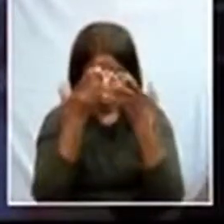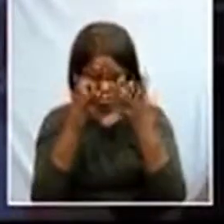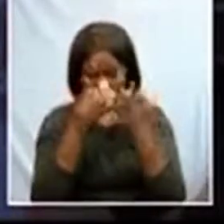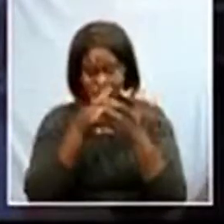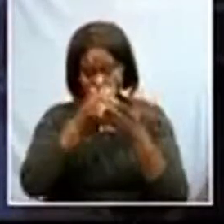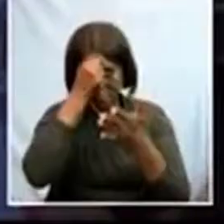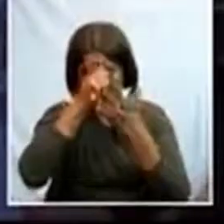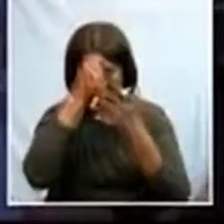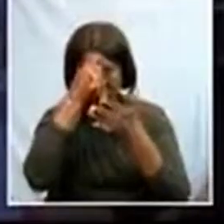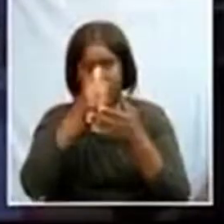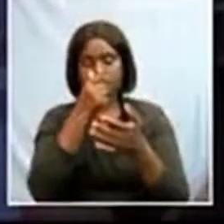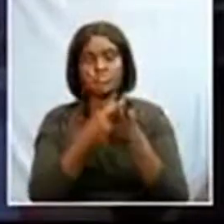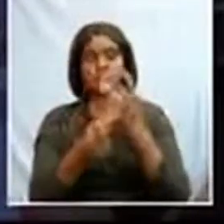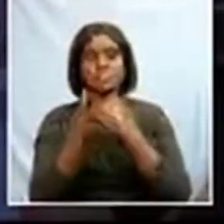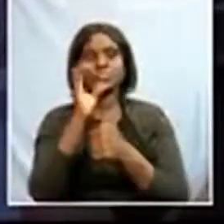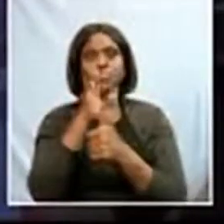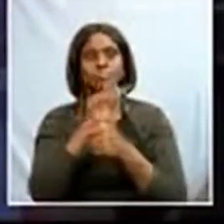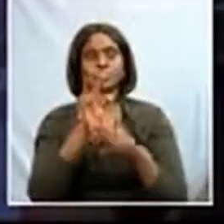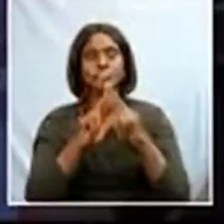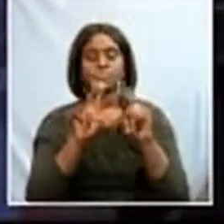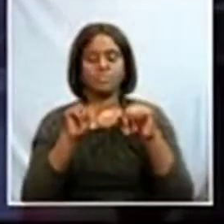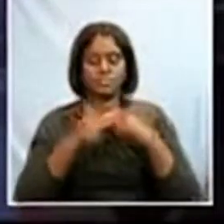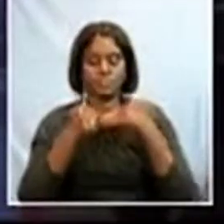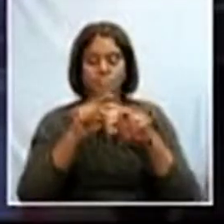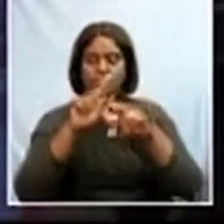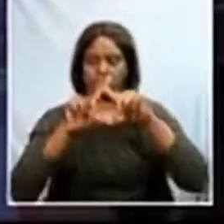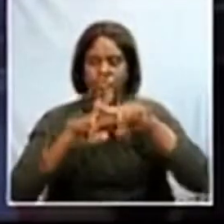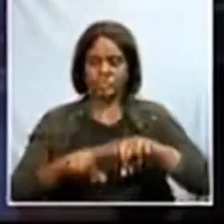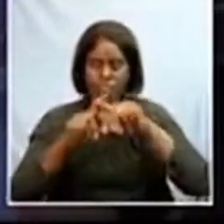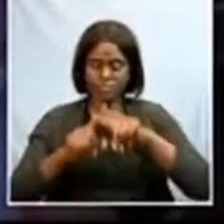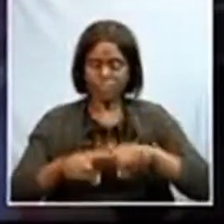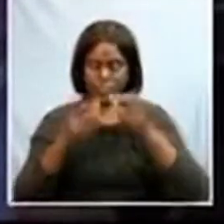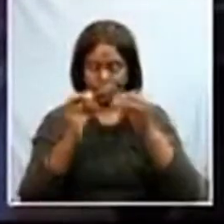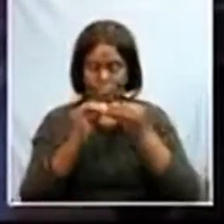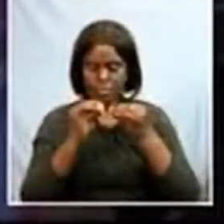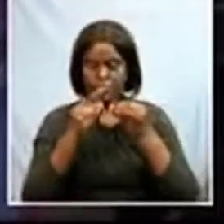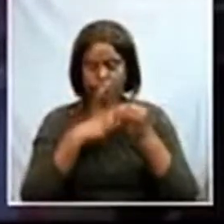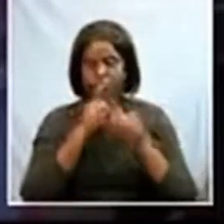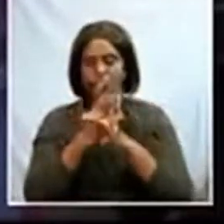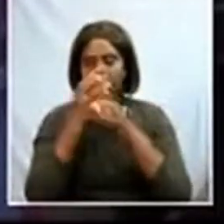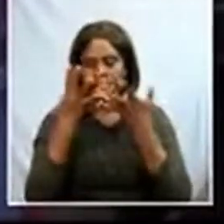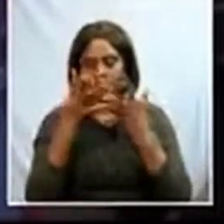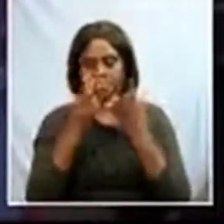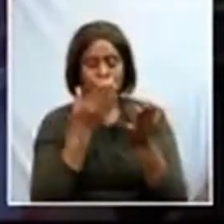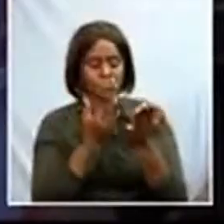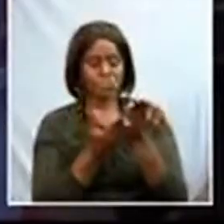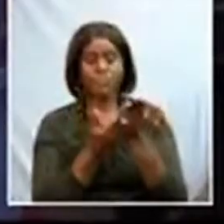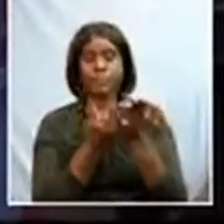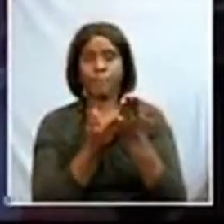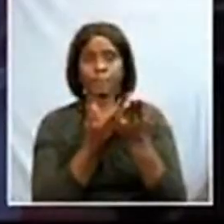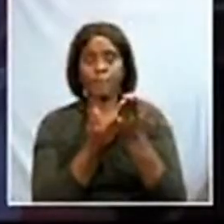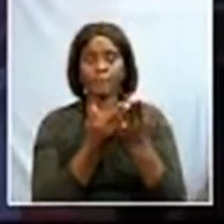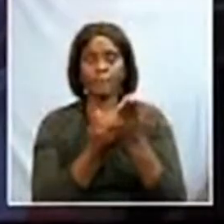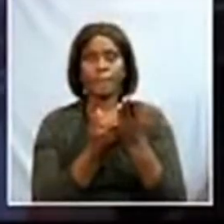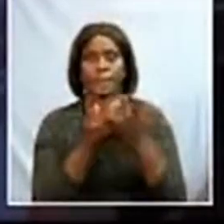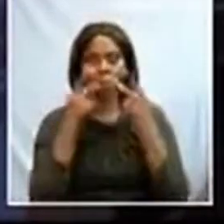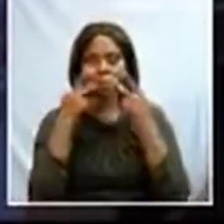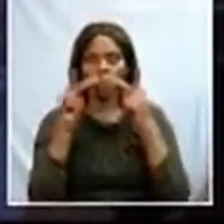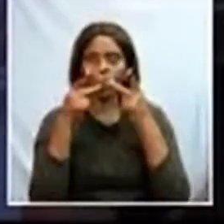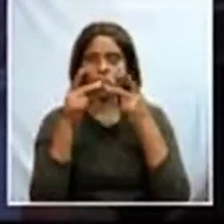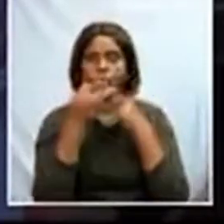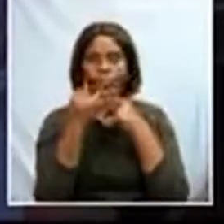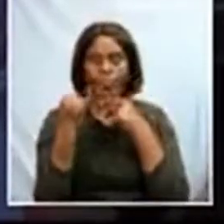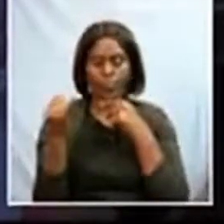students be consulted. Chair, we are relying on, like I indicated, that this was a public